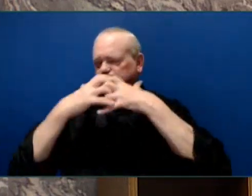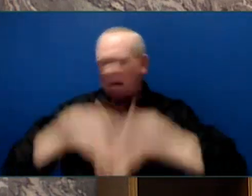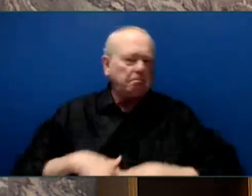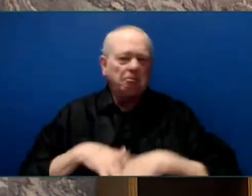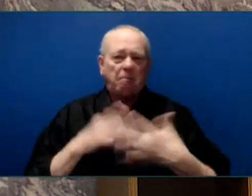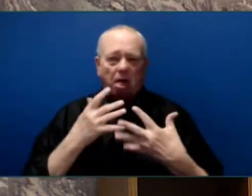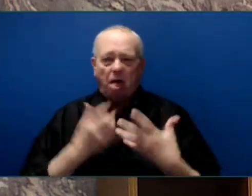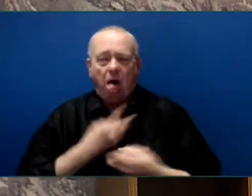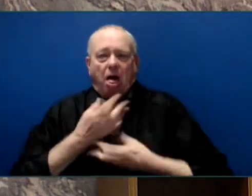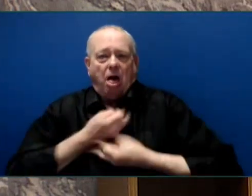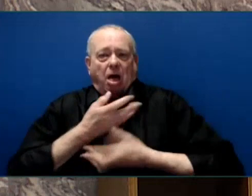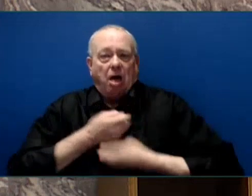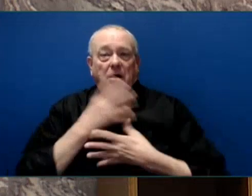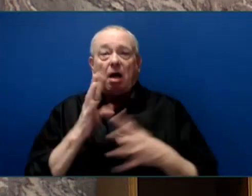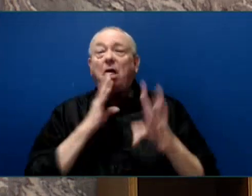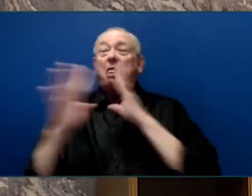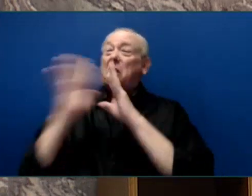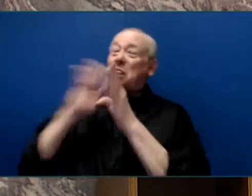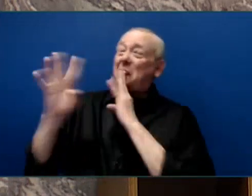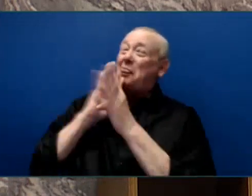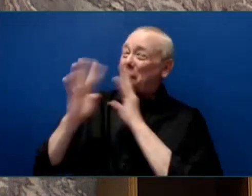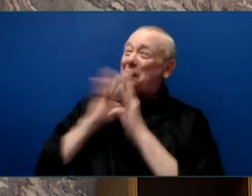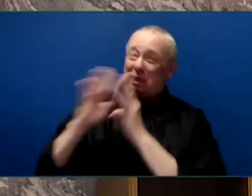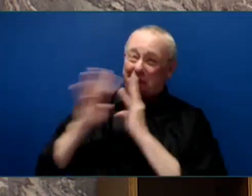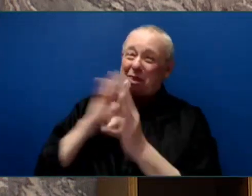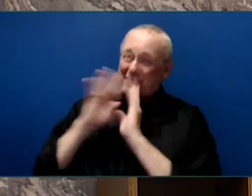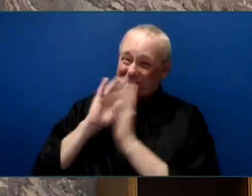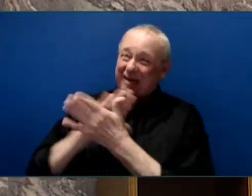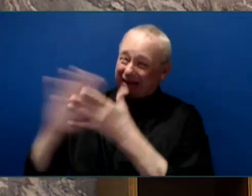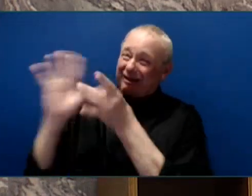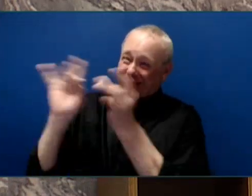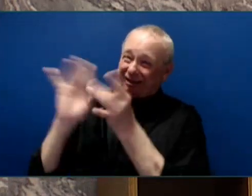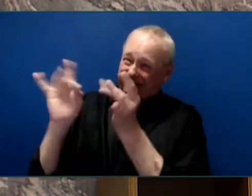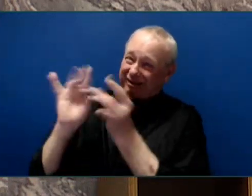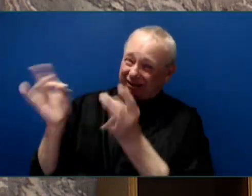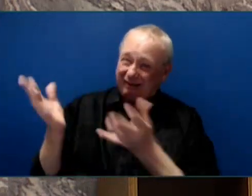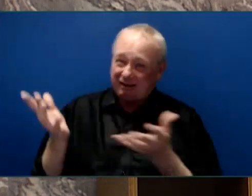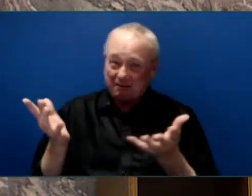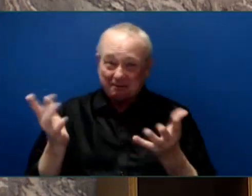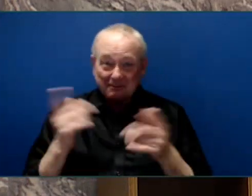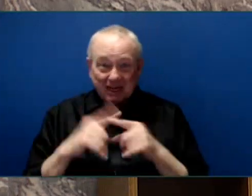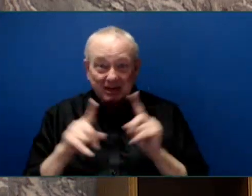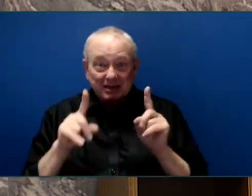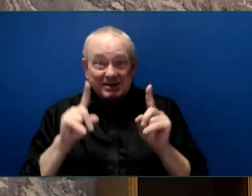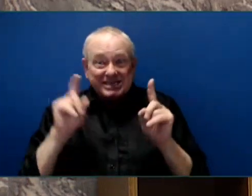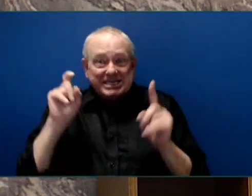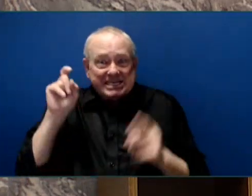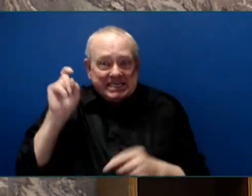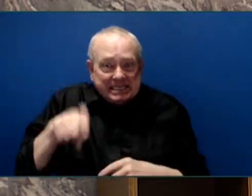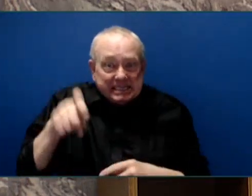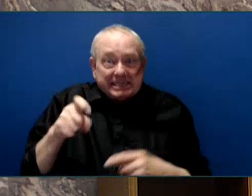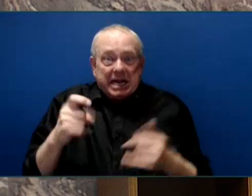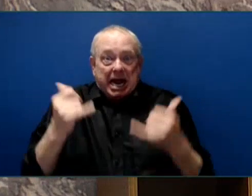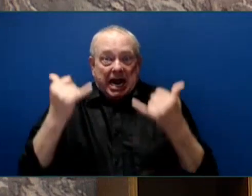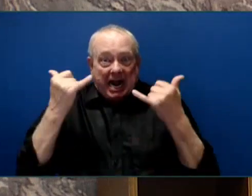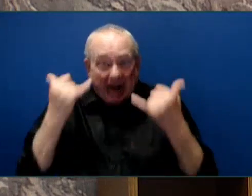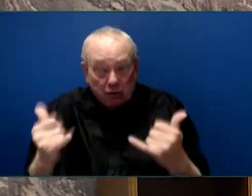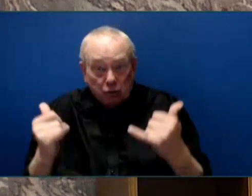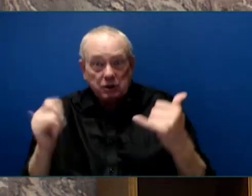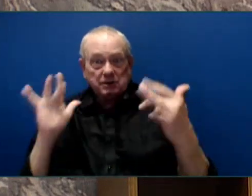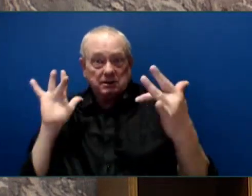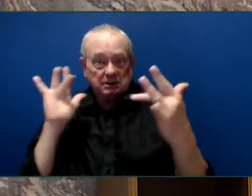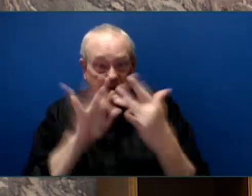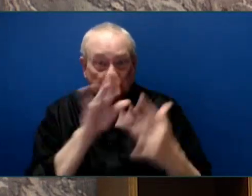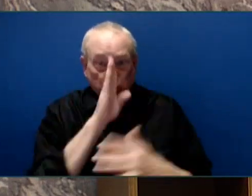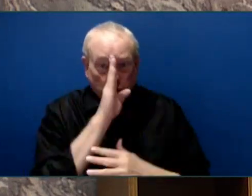this government. They urgently require direct contact and immediate support. So again, what